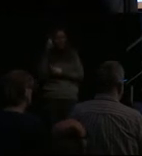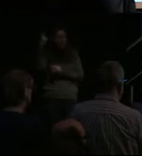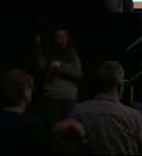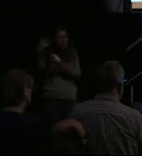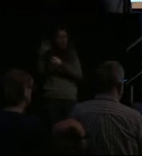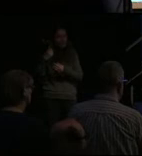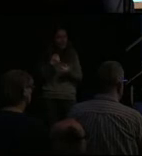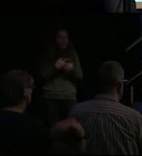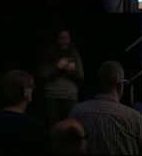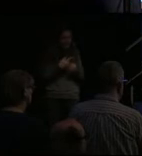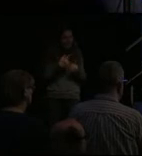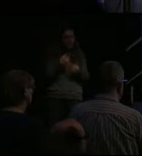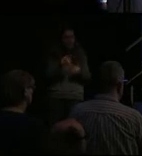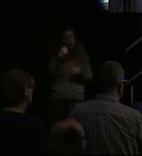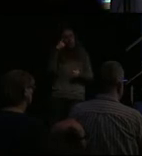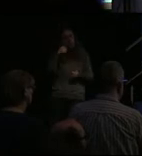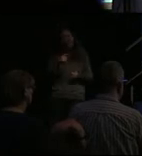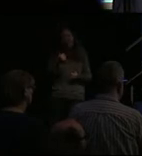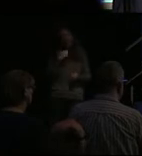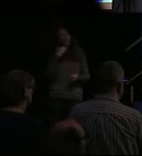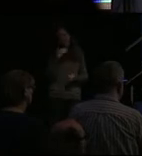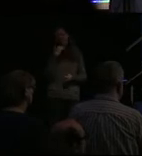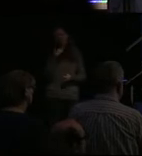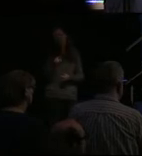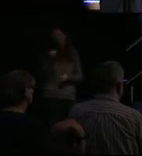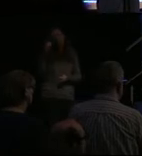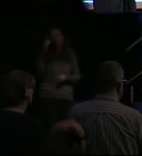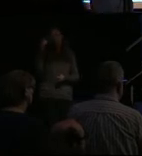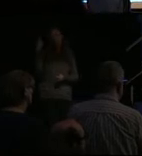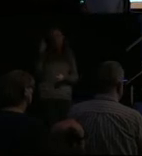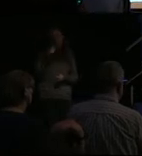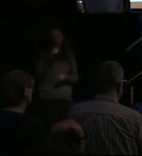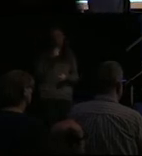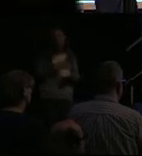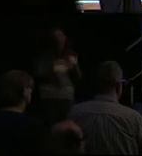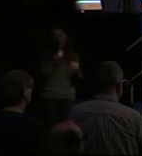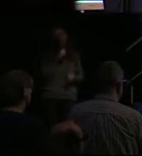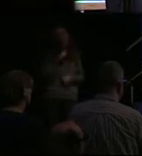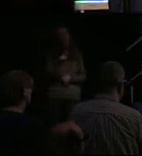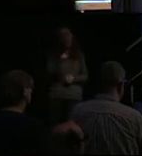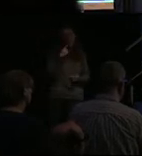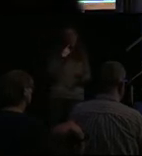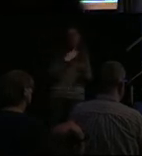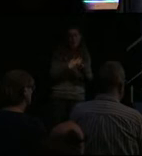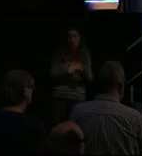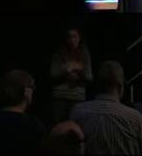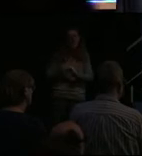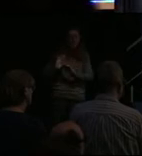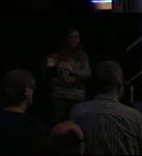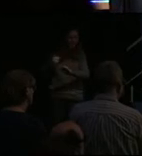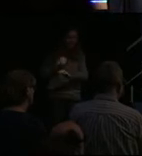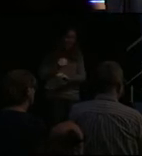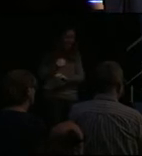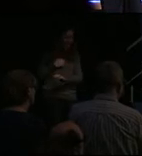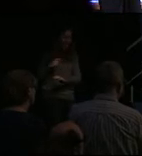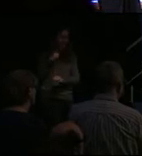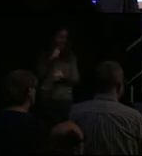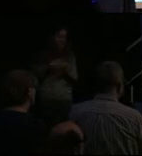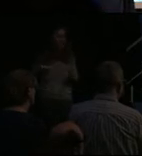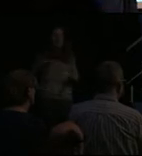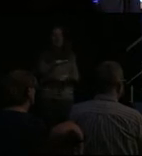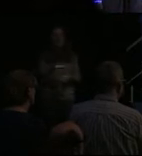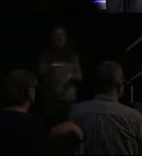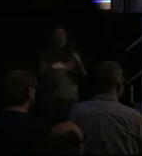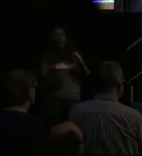One of them is that you think you're not good enough. You think that God would never use you, that a promise is not for you, that promised land,